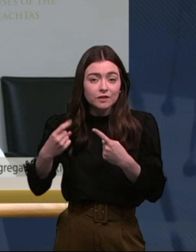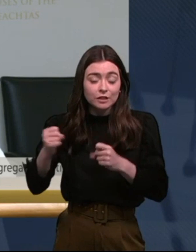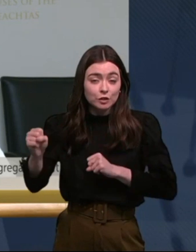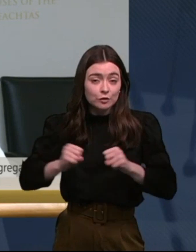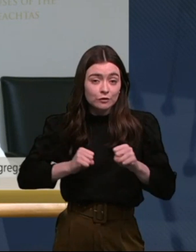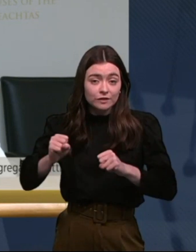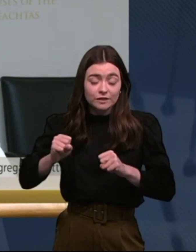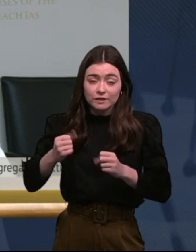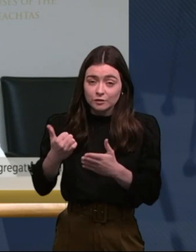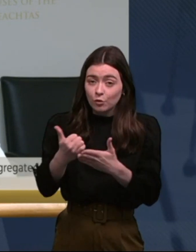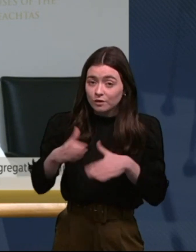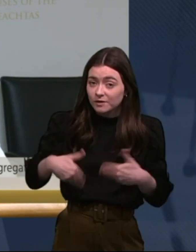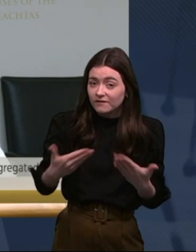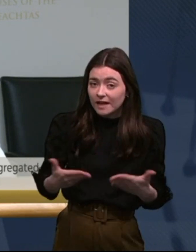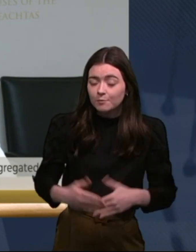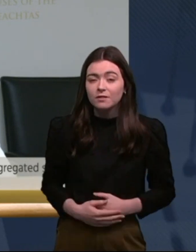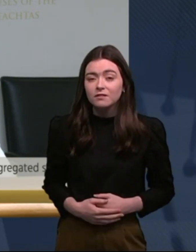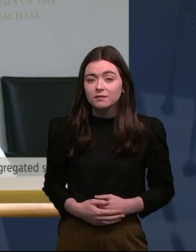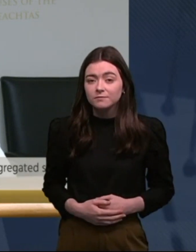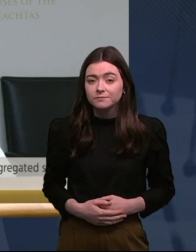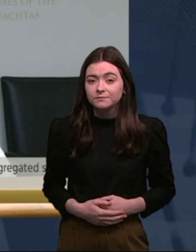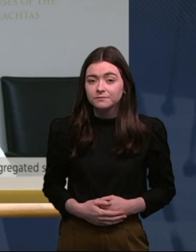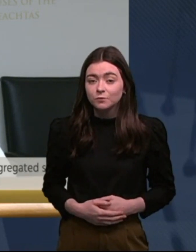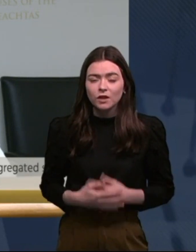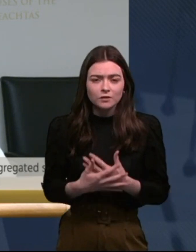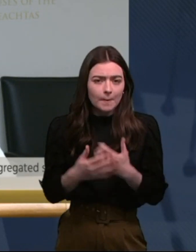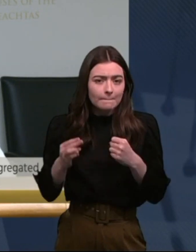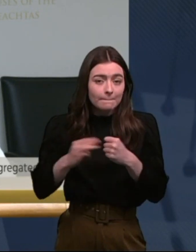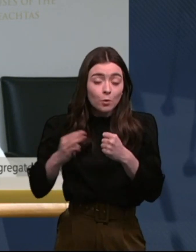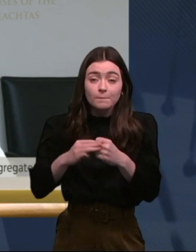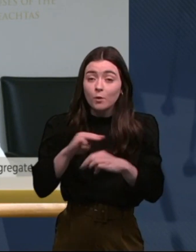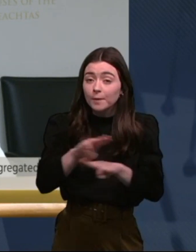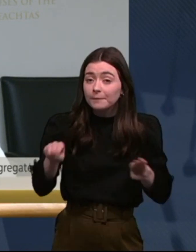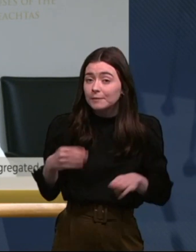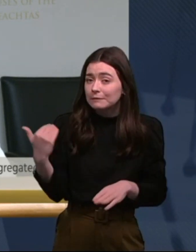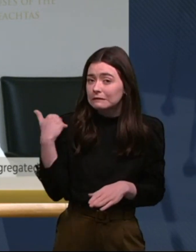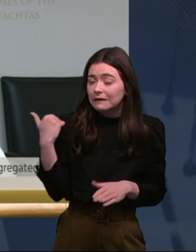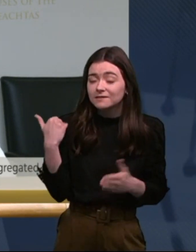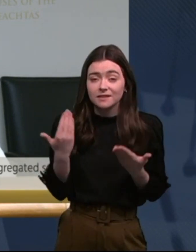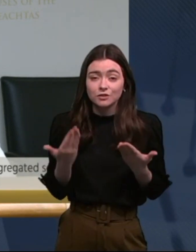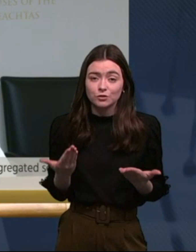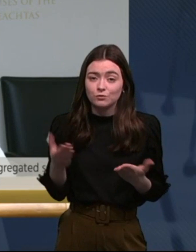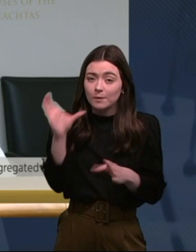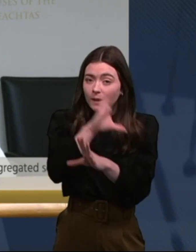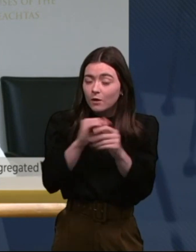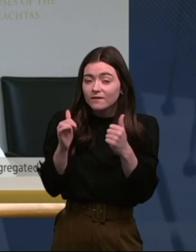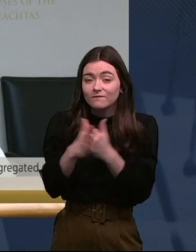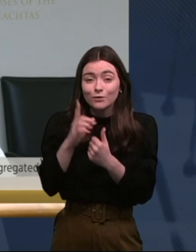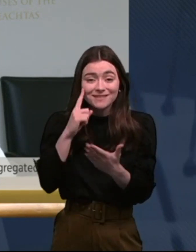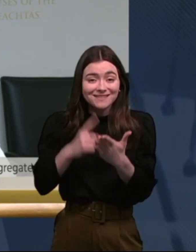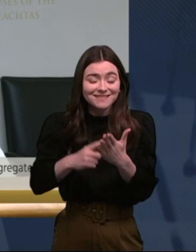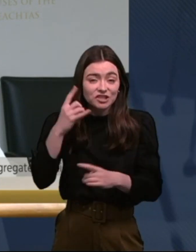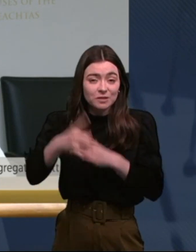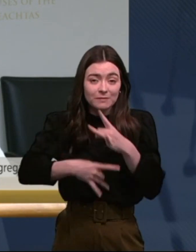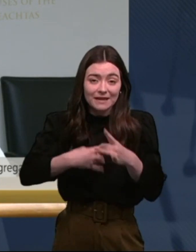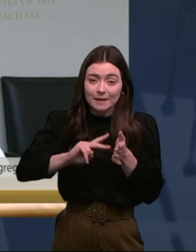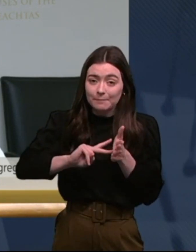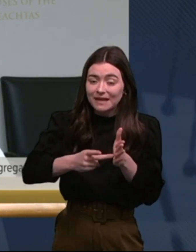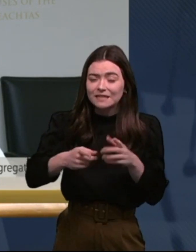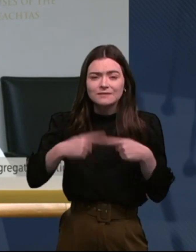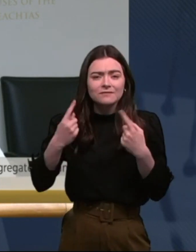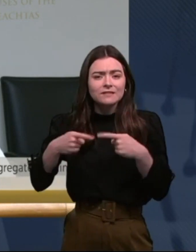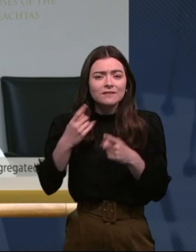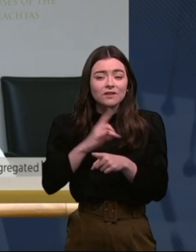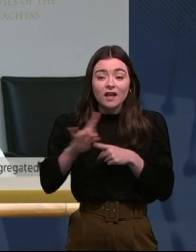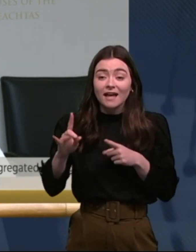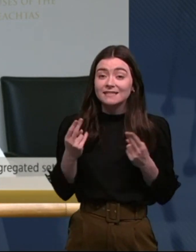available there. We also have a growing number of people contacting us who will be seeking decision-making arrangements of different kinds, and